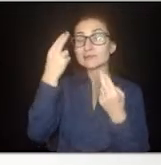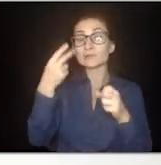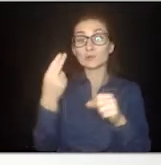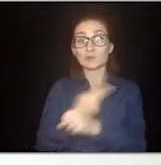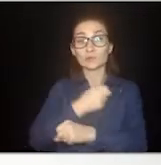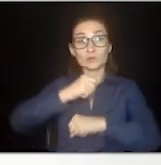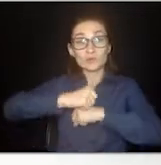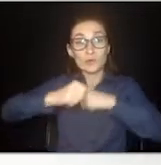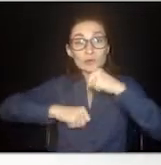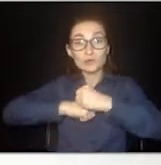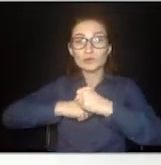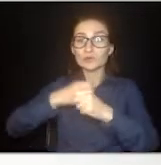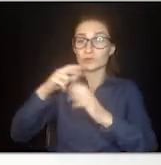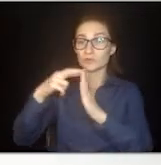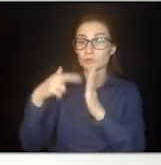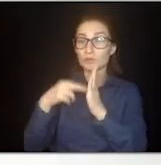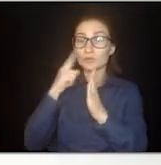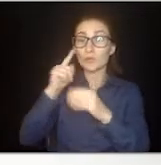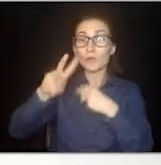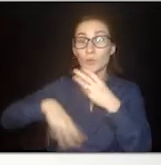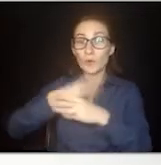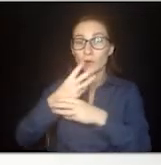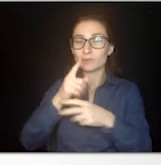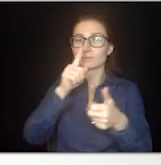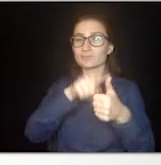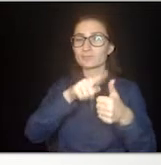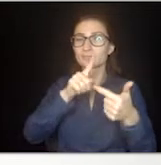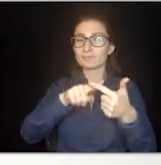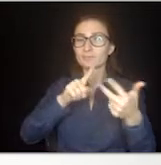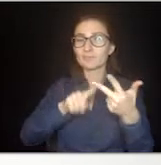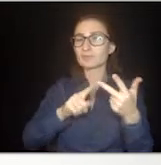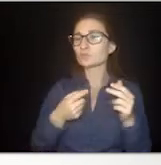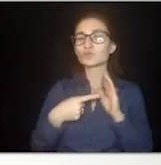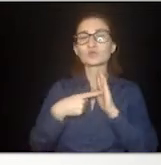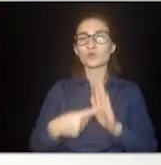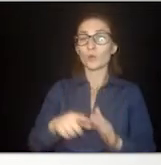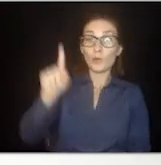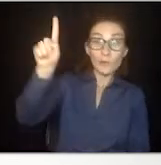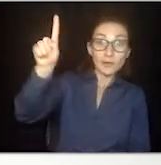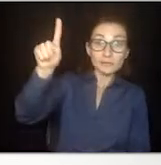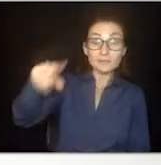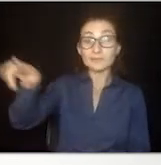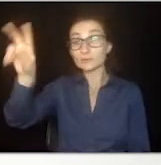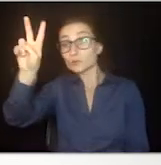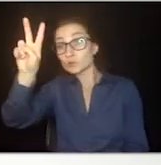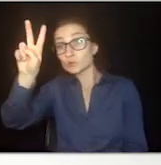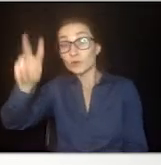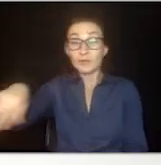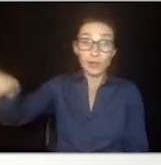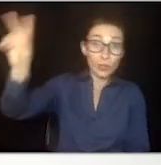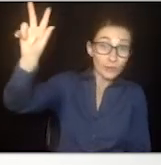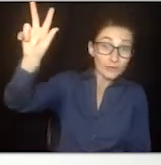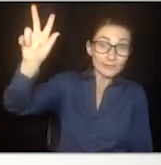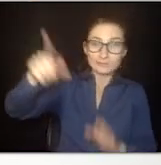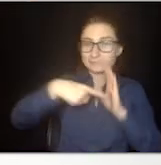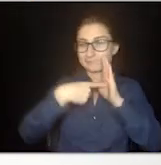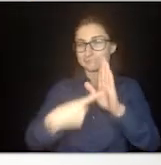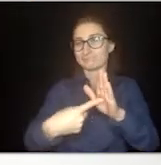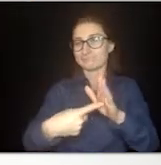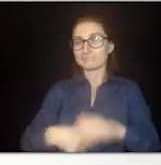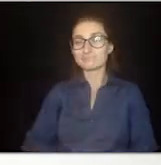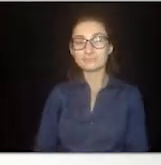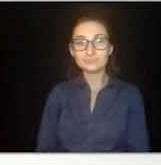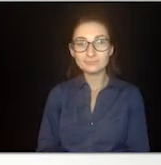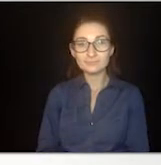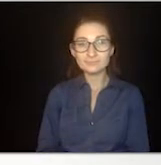structure and rules of the world? 1, 2, or 3? Just hold it up your hands. You think it's a 1, 2, or a